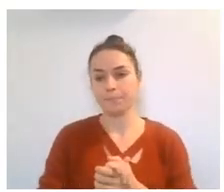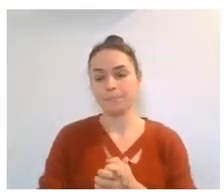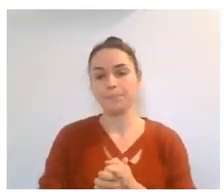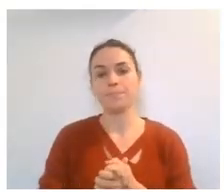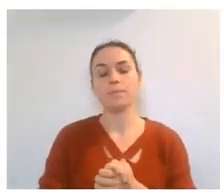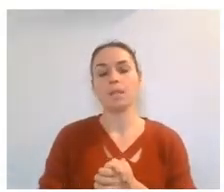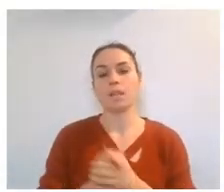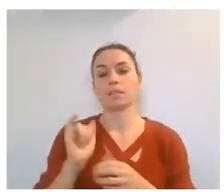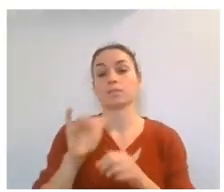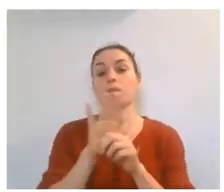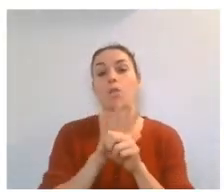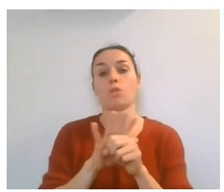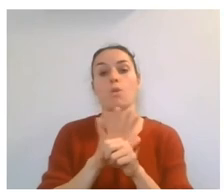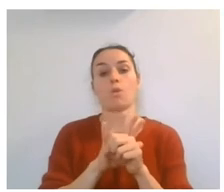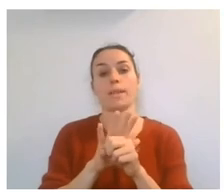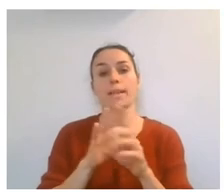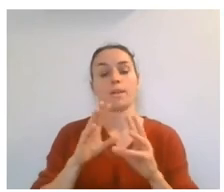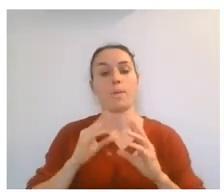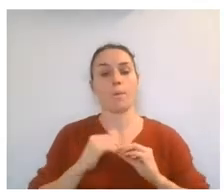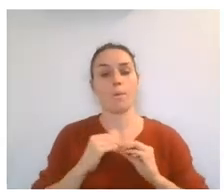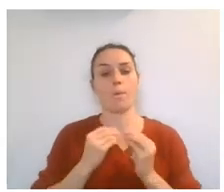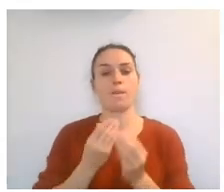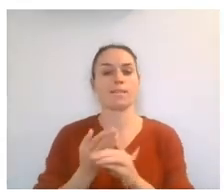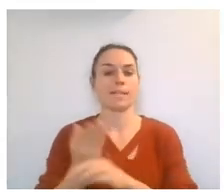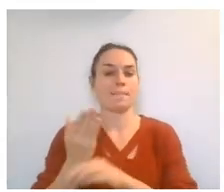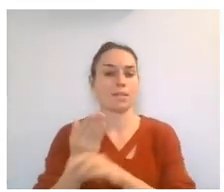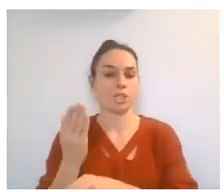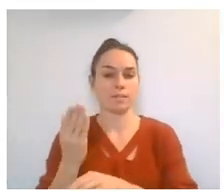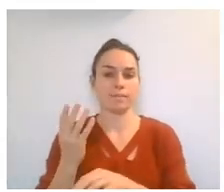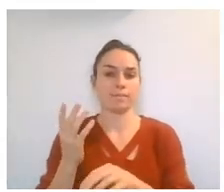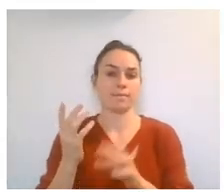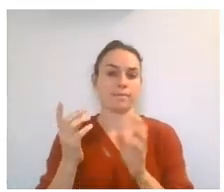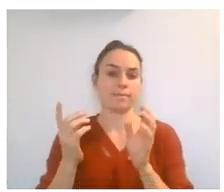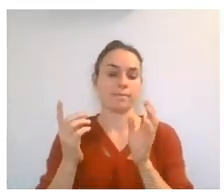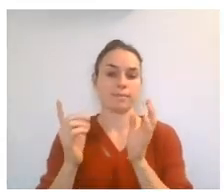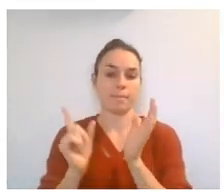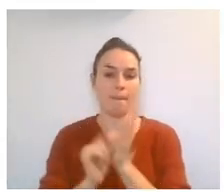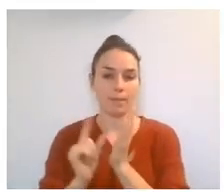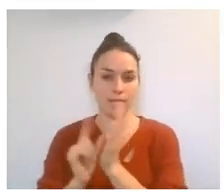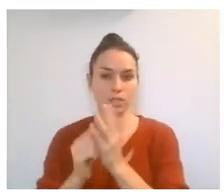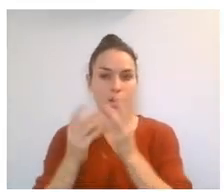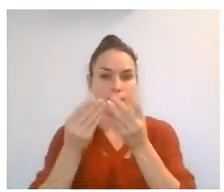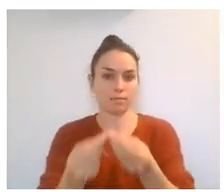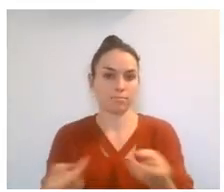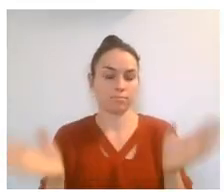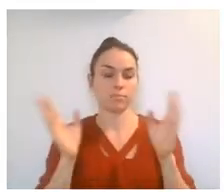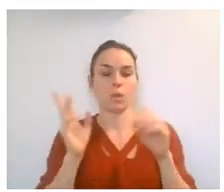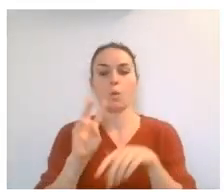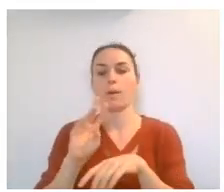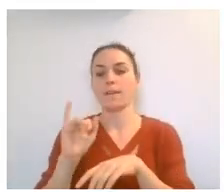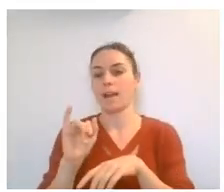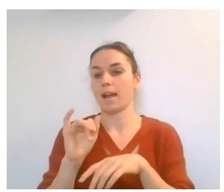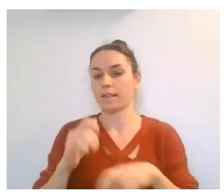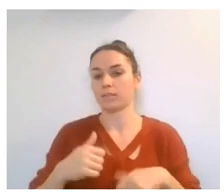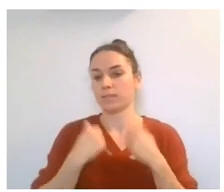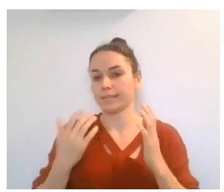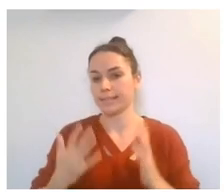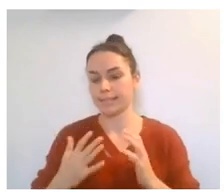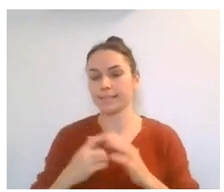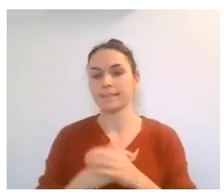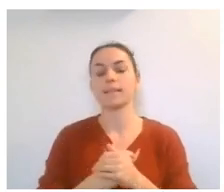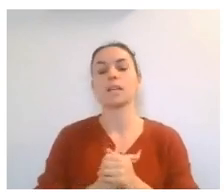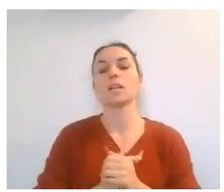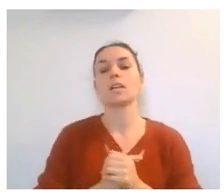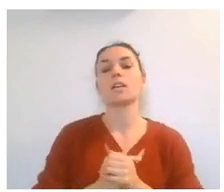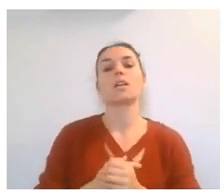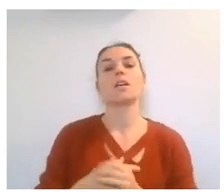locally owned, submission-based, and advertiser-supported publication distributed to Whidbey Island residents. The Whidbey Weekly is your